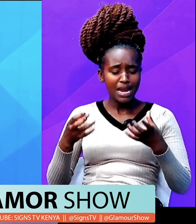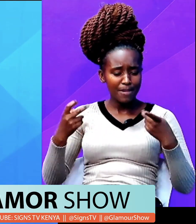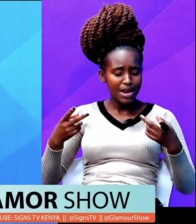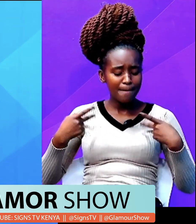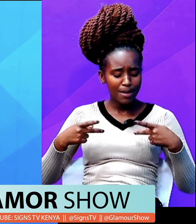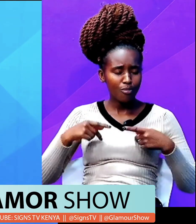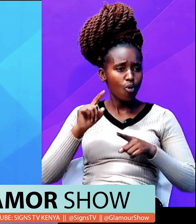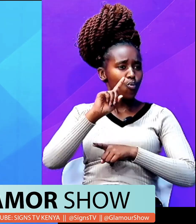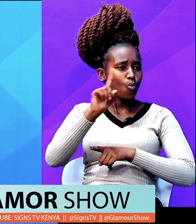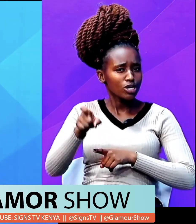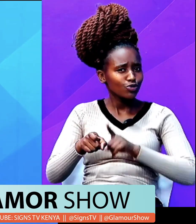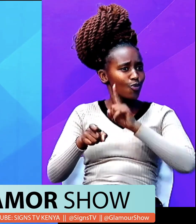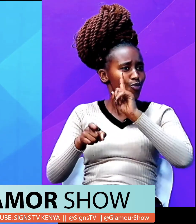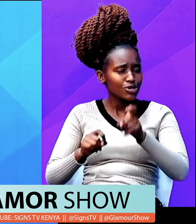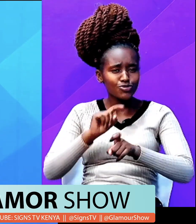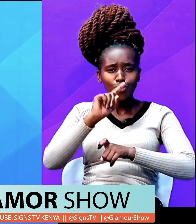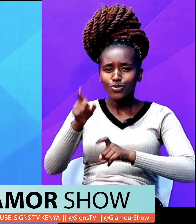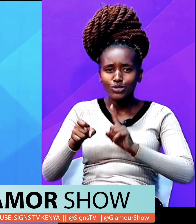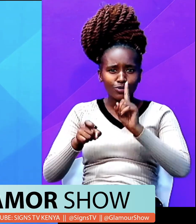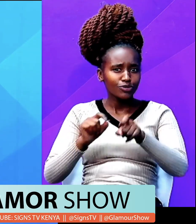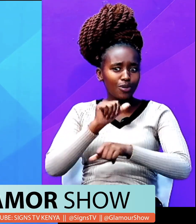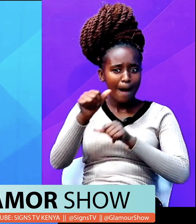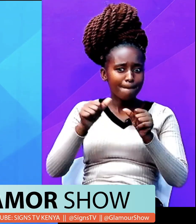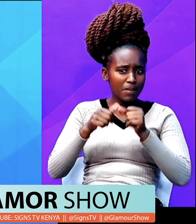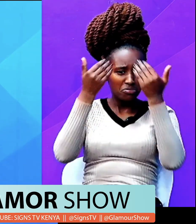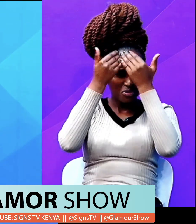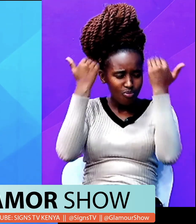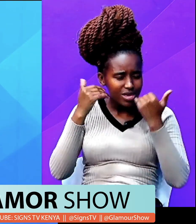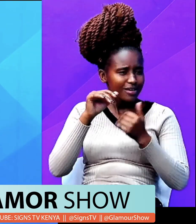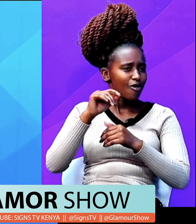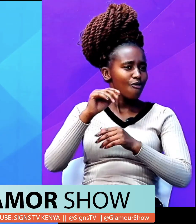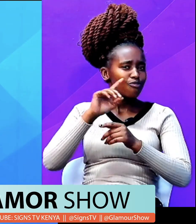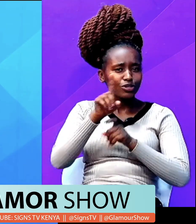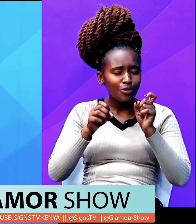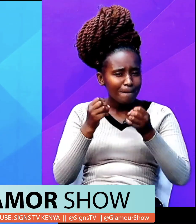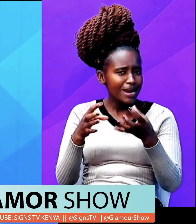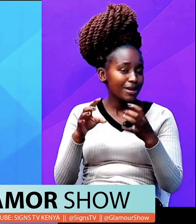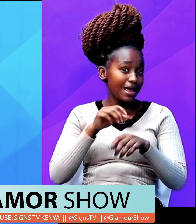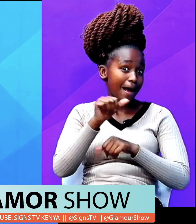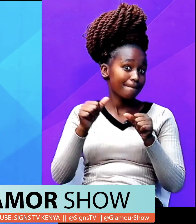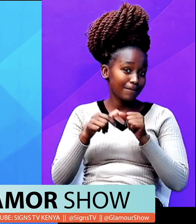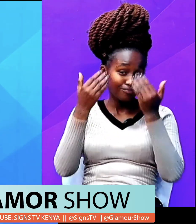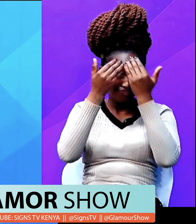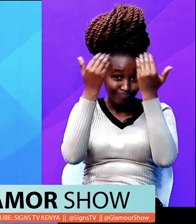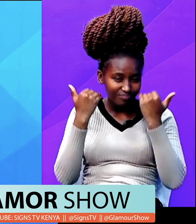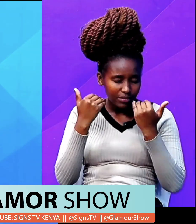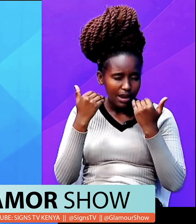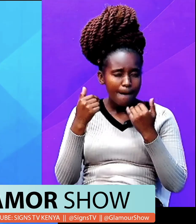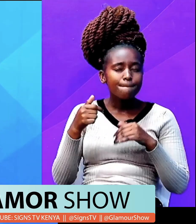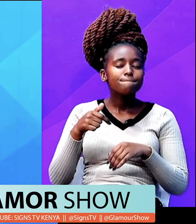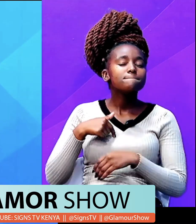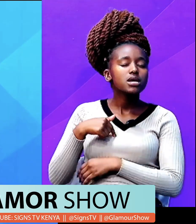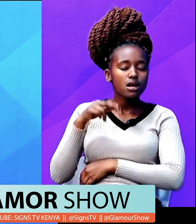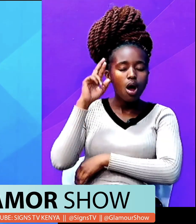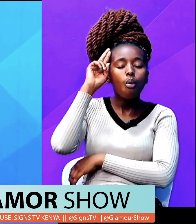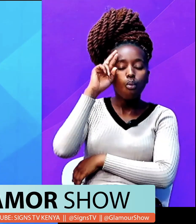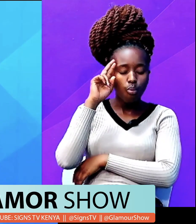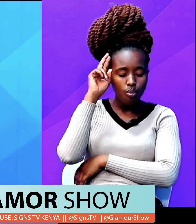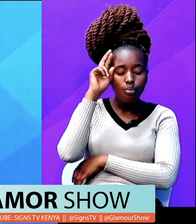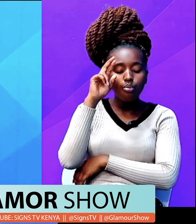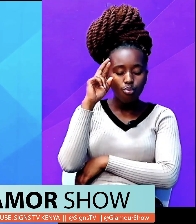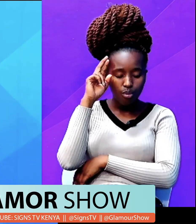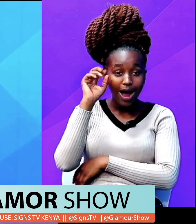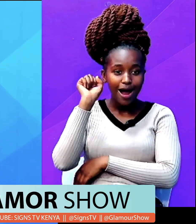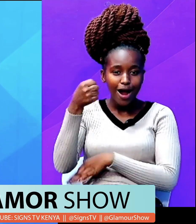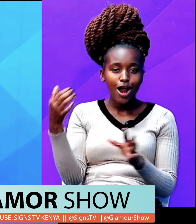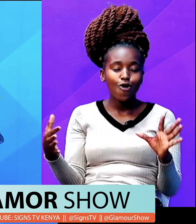and I was like, actually this is a good combo. I can just combine the makeup services and the